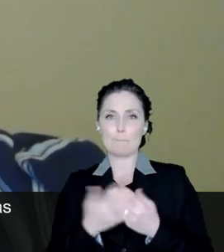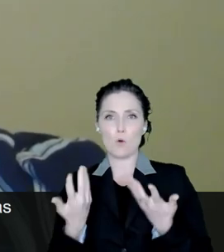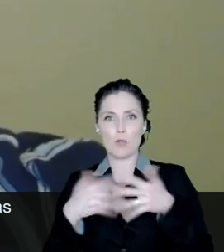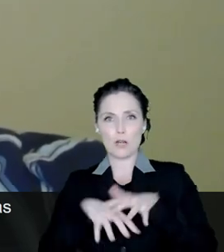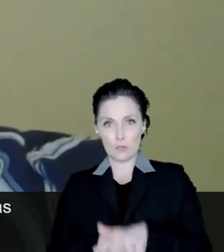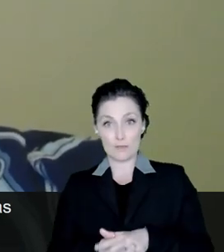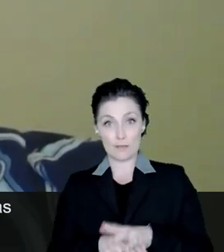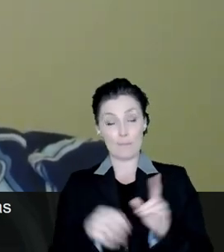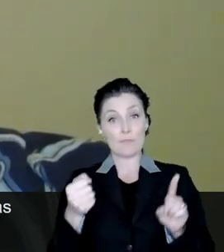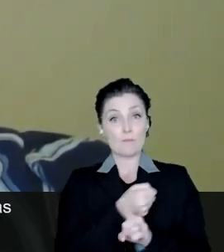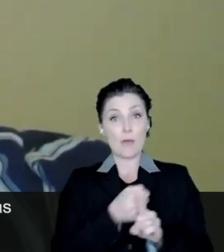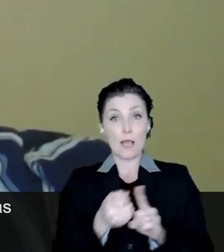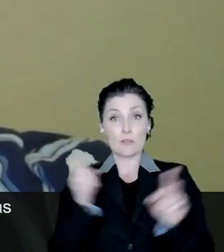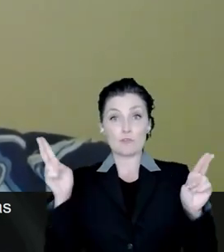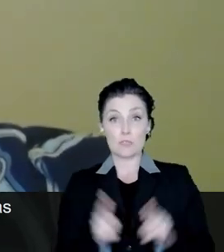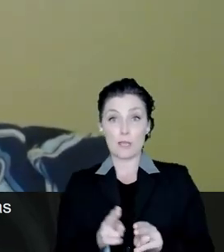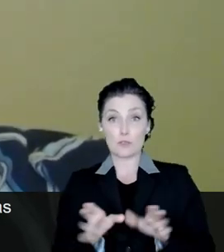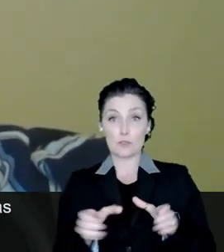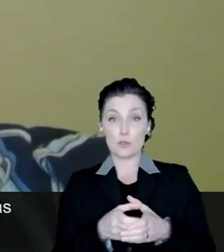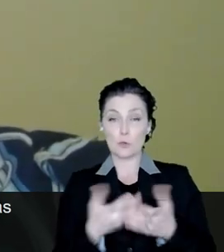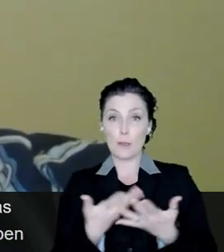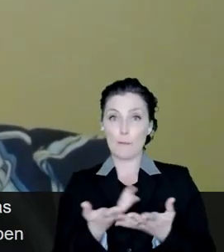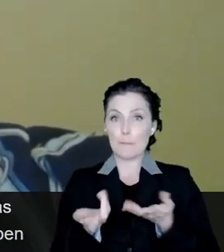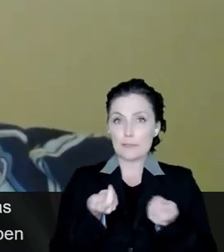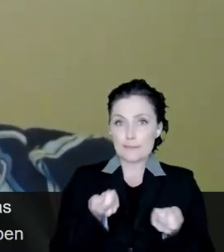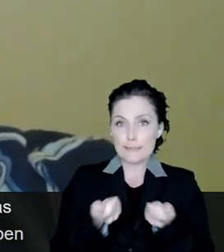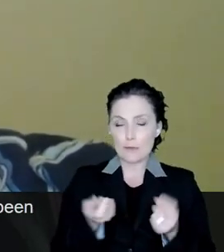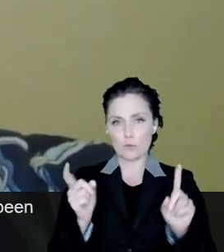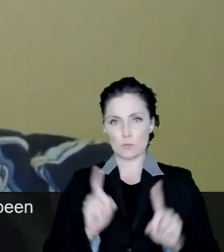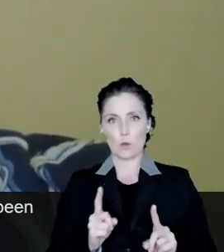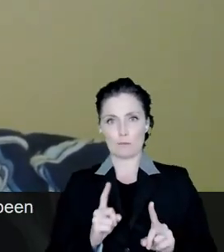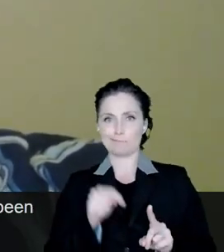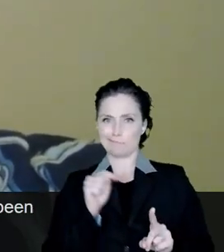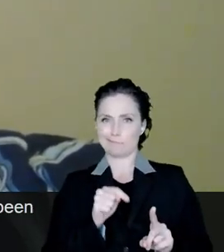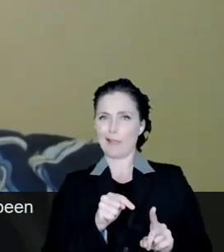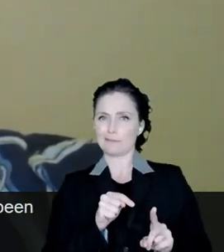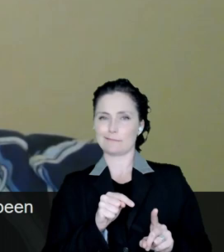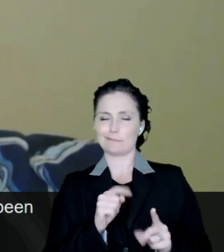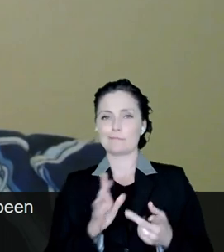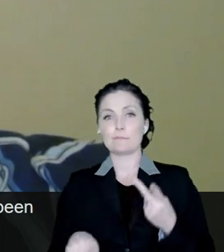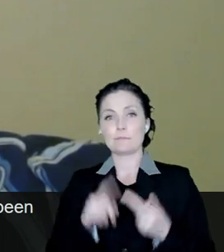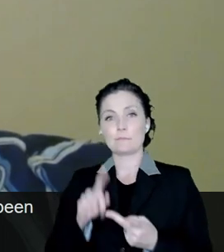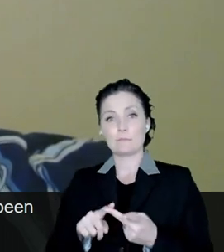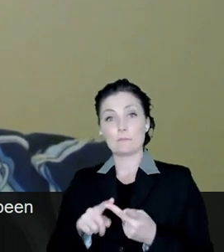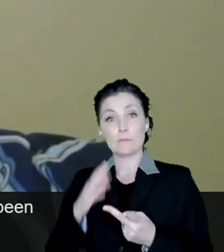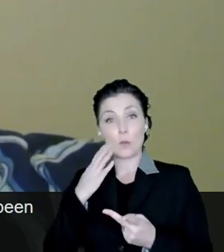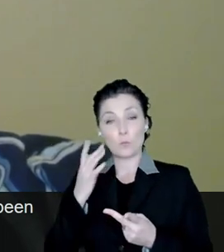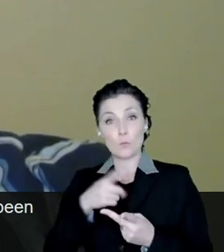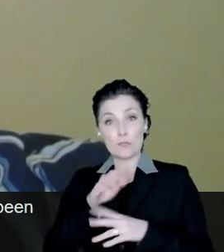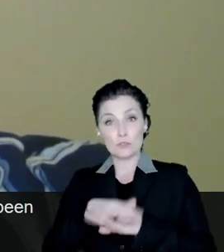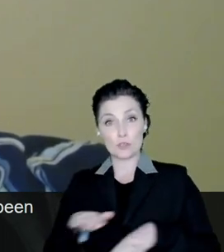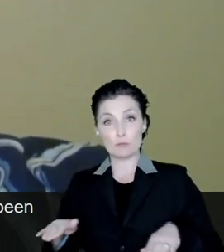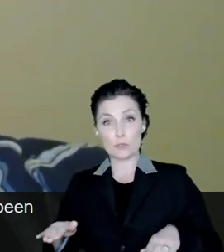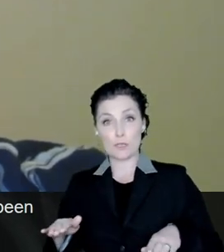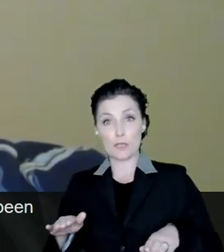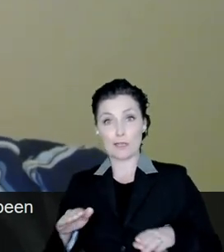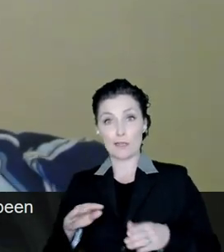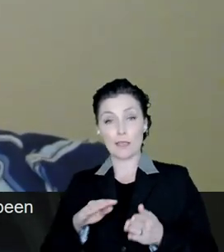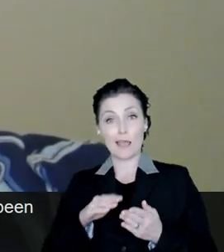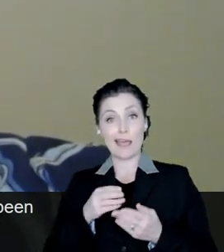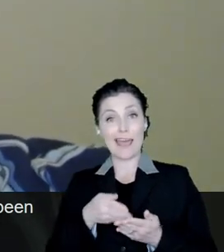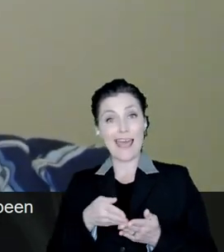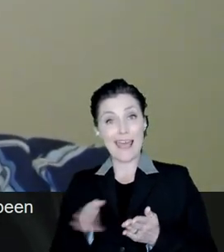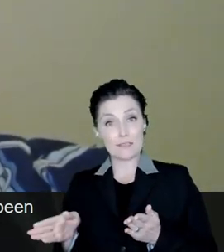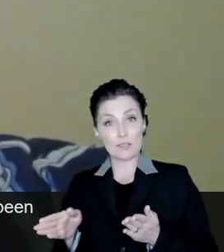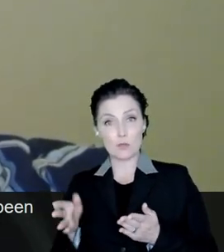unit has been dealing with that. And also with when children are excluded from schools,